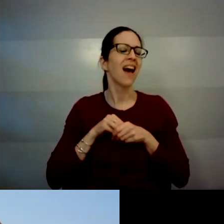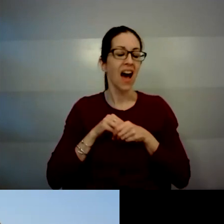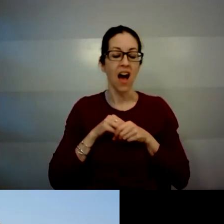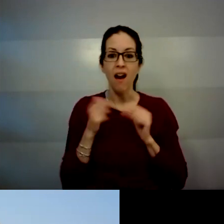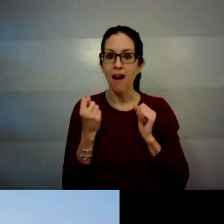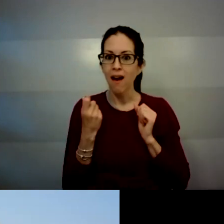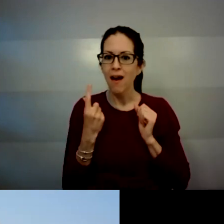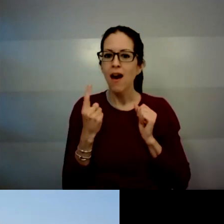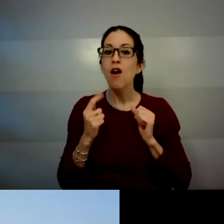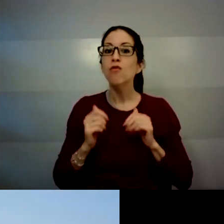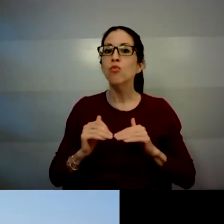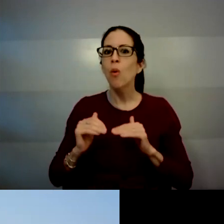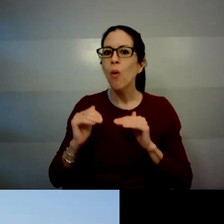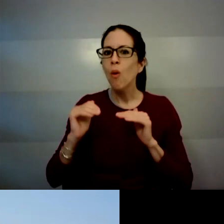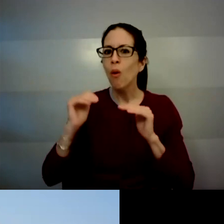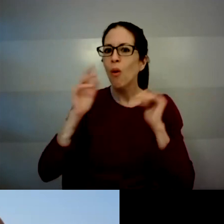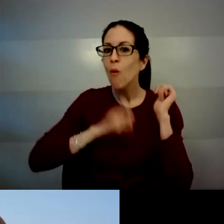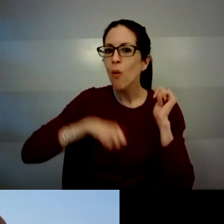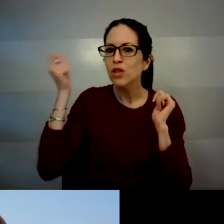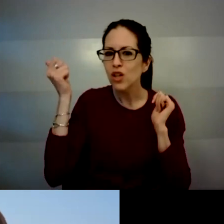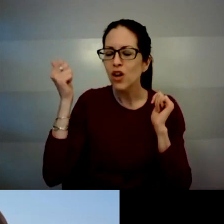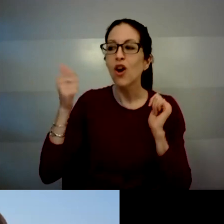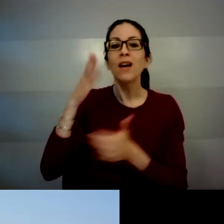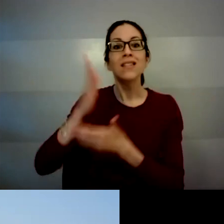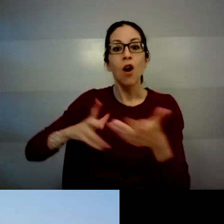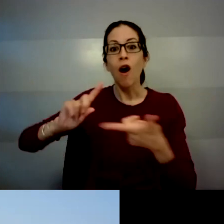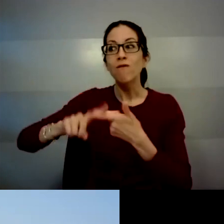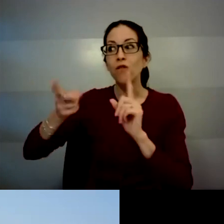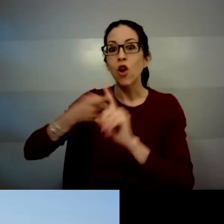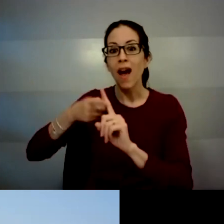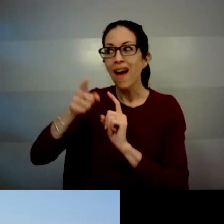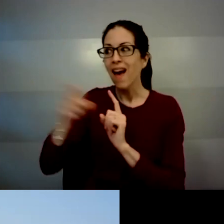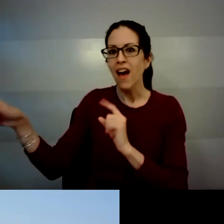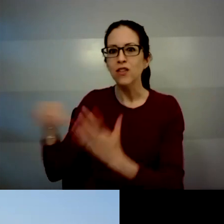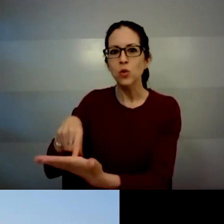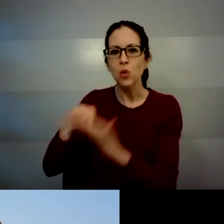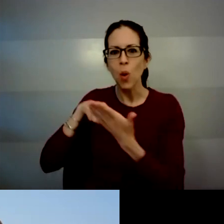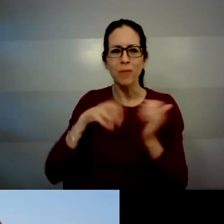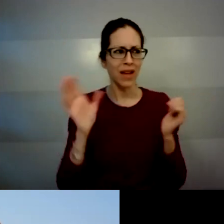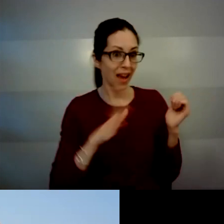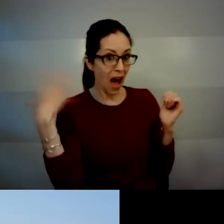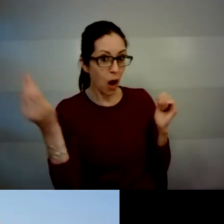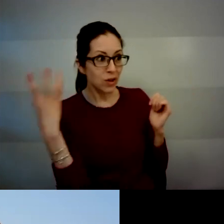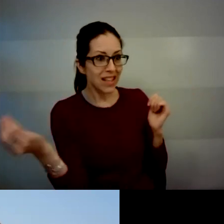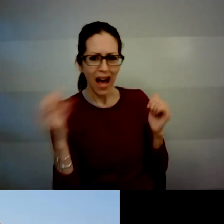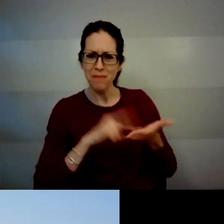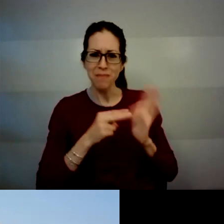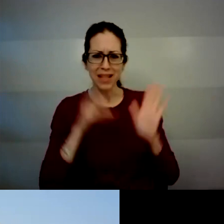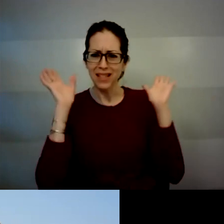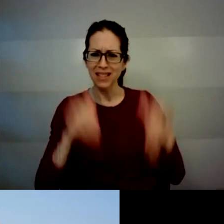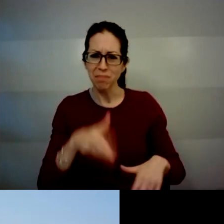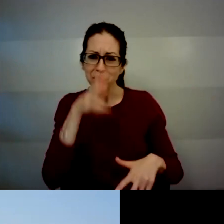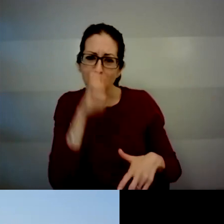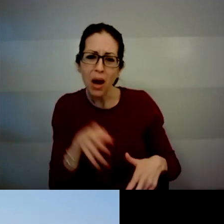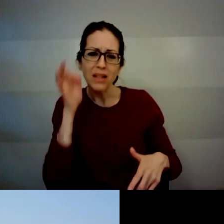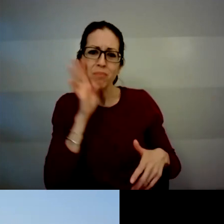friends that showed me that the outdoors is more than scary insects. They showed me that when you go to the forest,